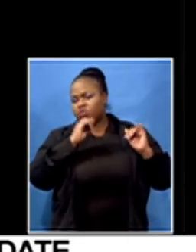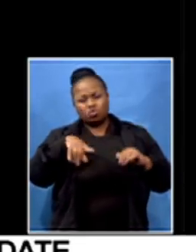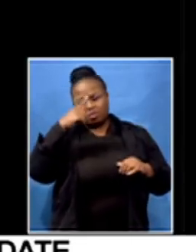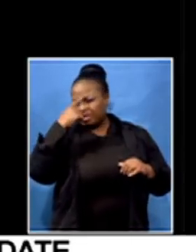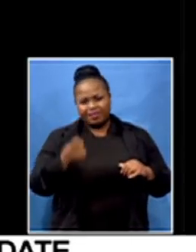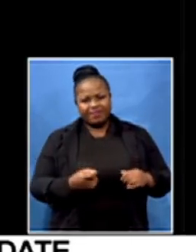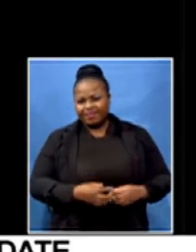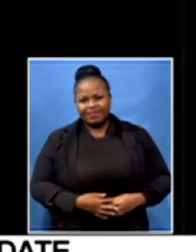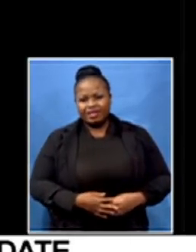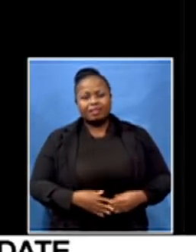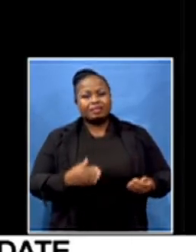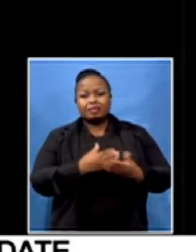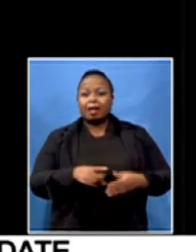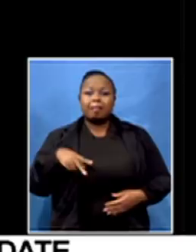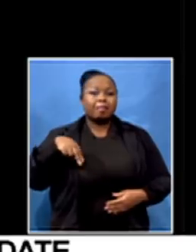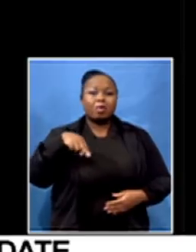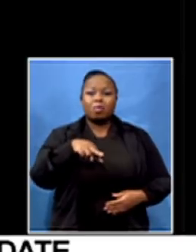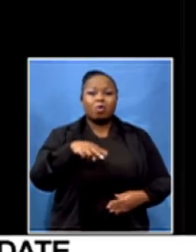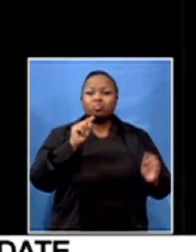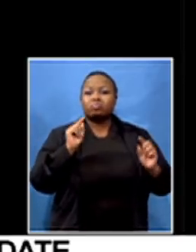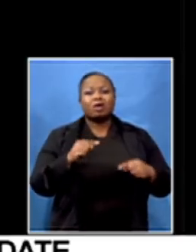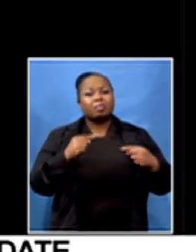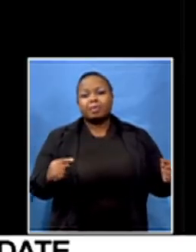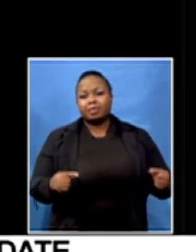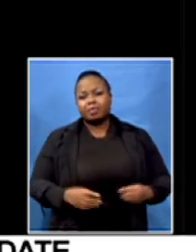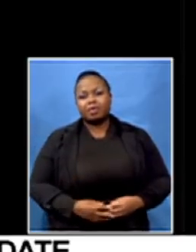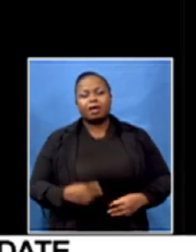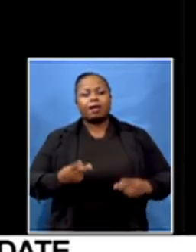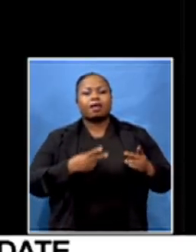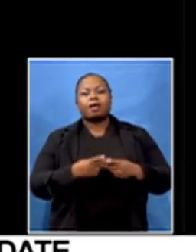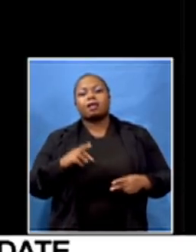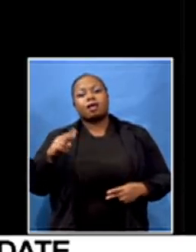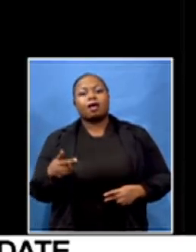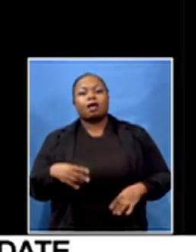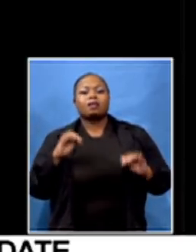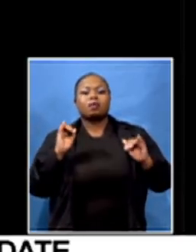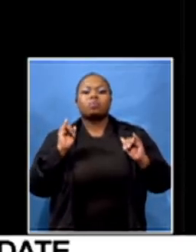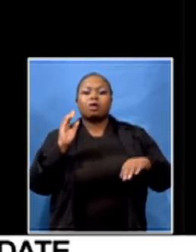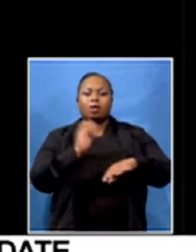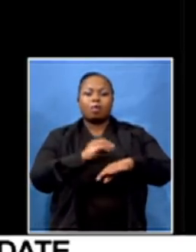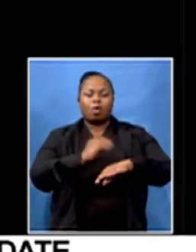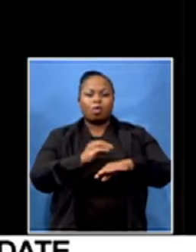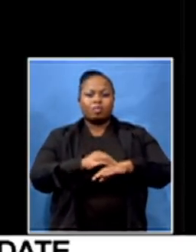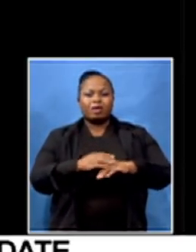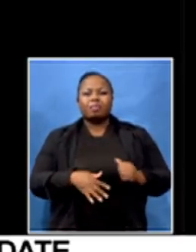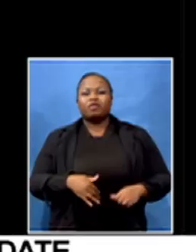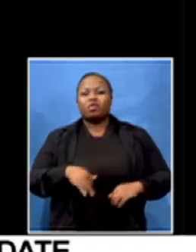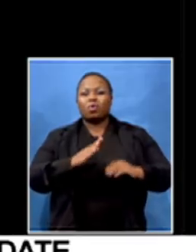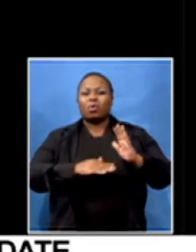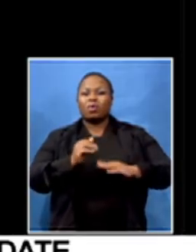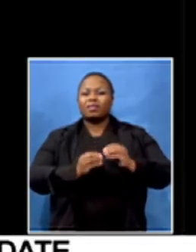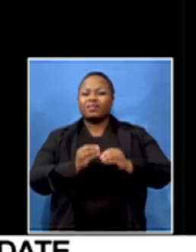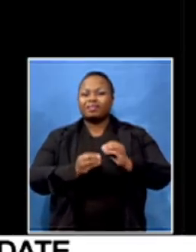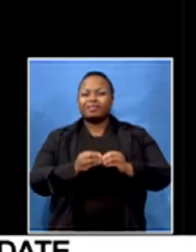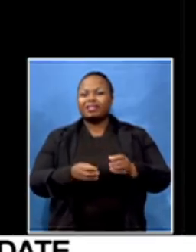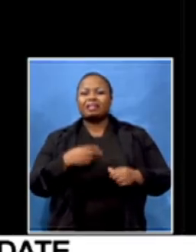It's unwalkable in those roads and other infrastructural problems. So therefore, what is the plan to